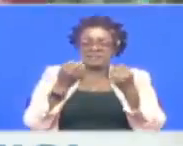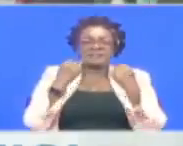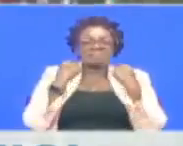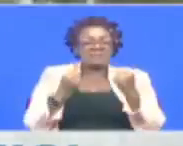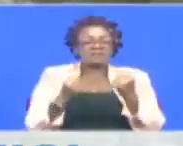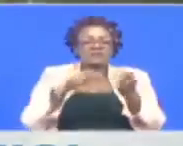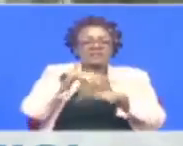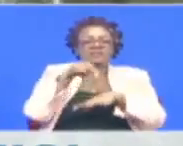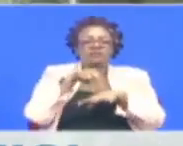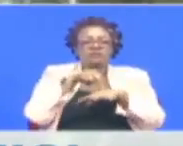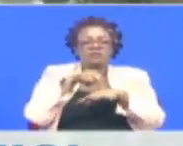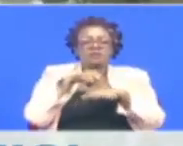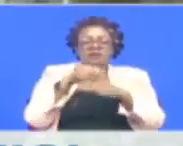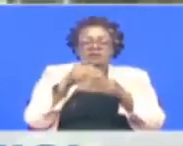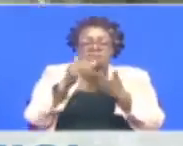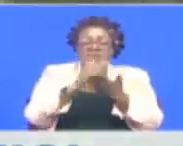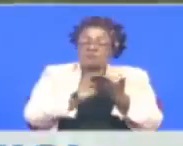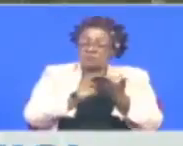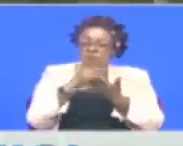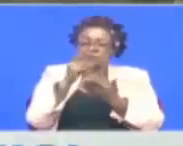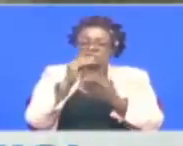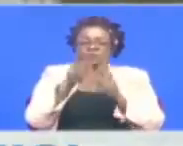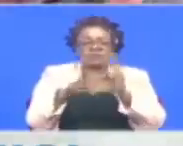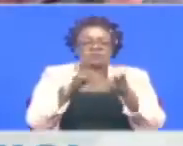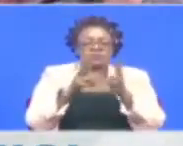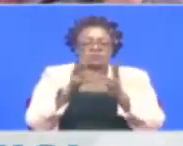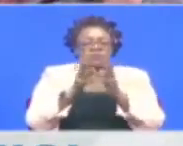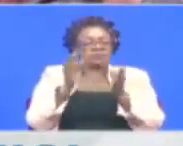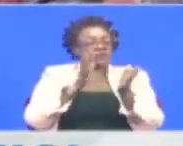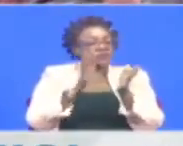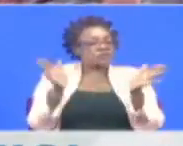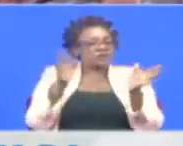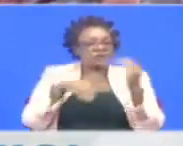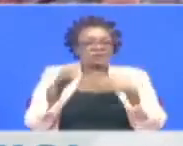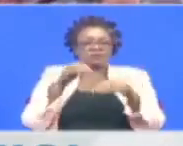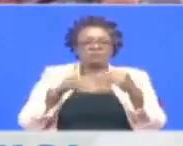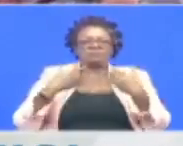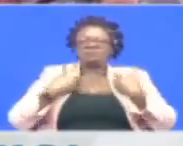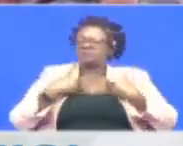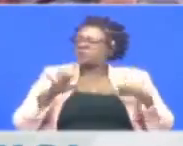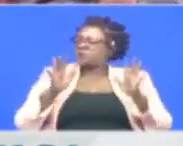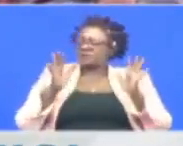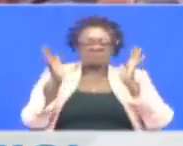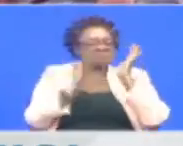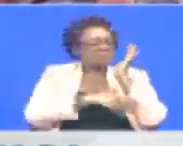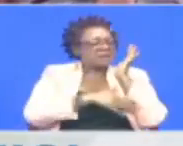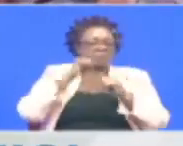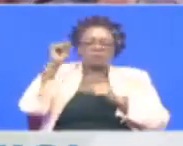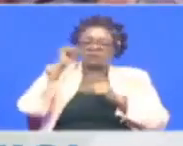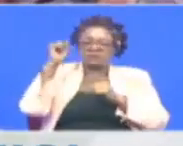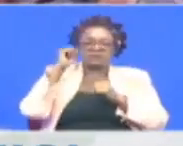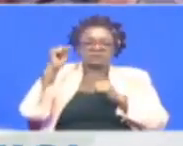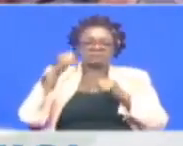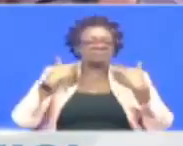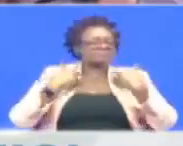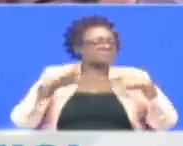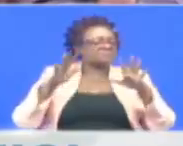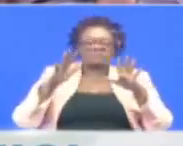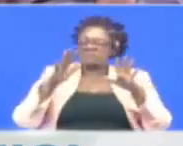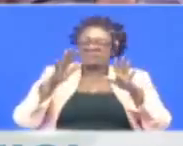nation ahead of the 2022 general election. We don't want toxic politics. Hatutaki siasa ya